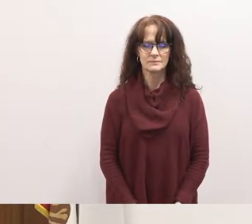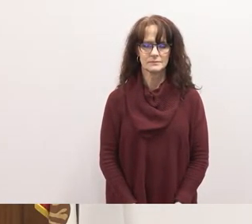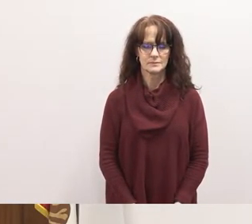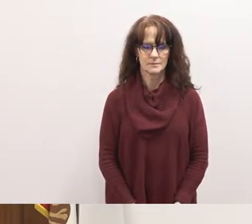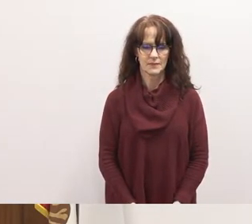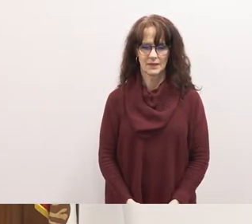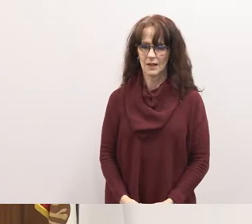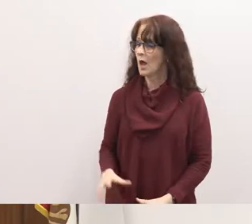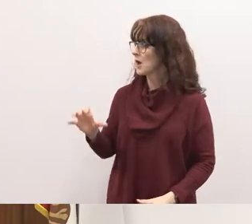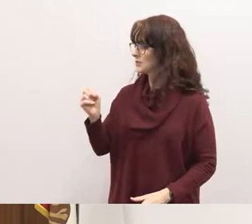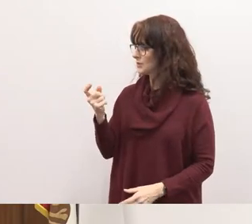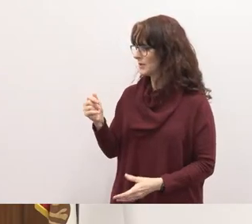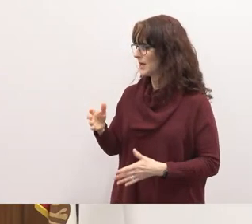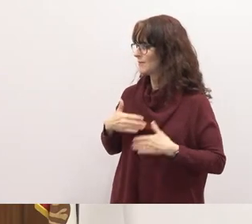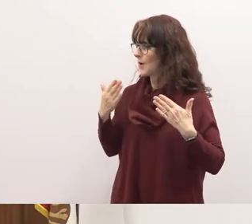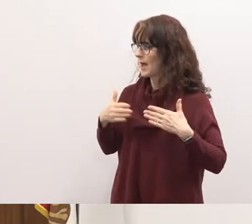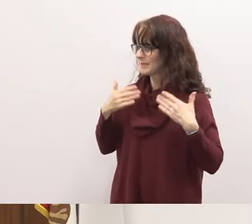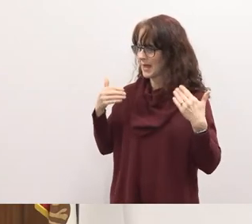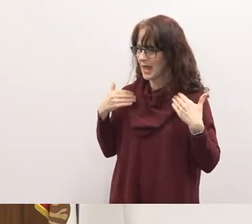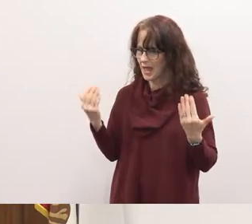Serena, we are very happy to have you.